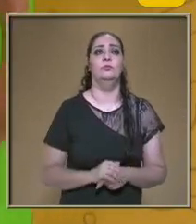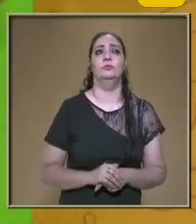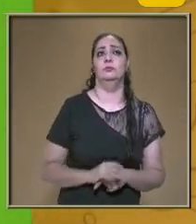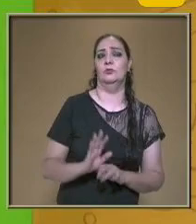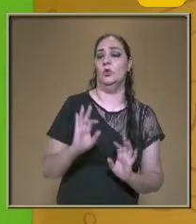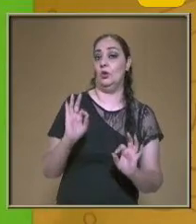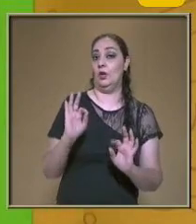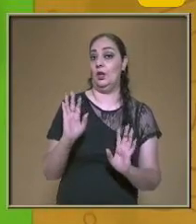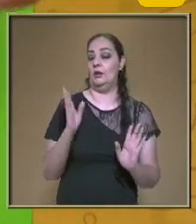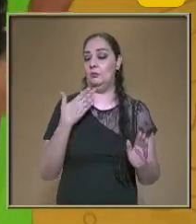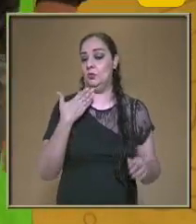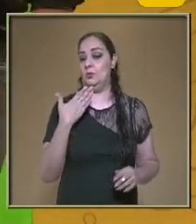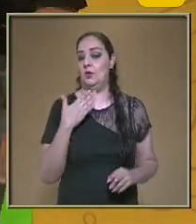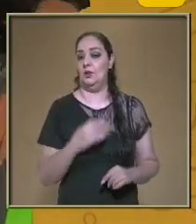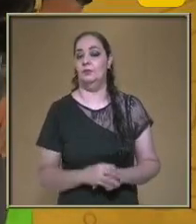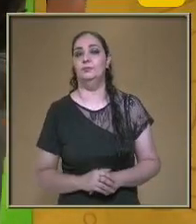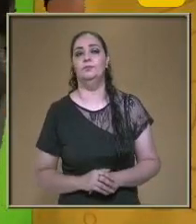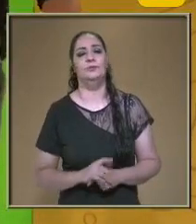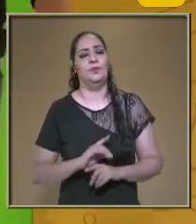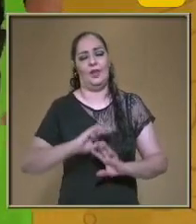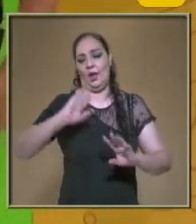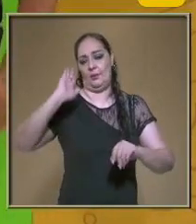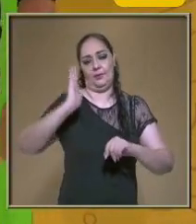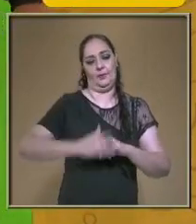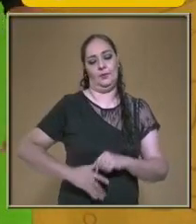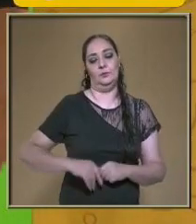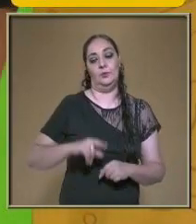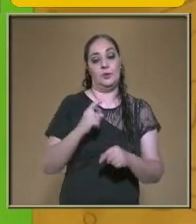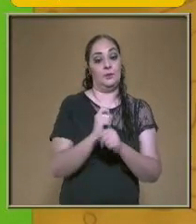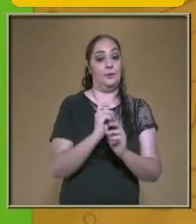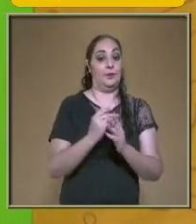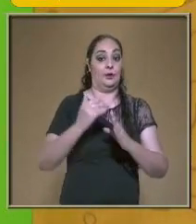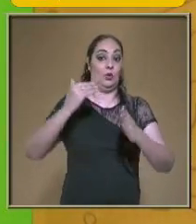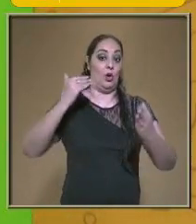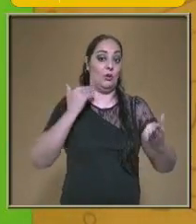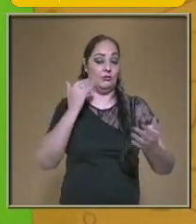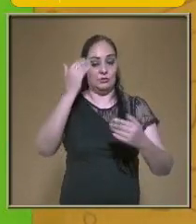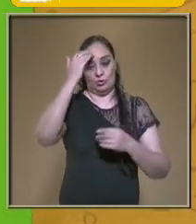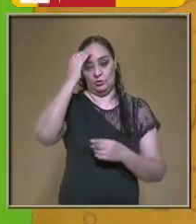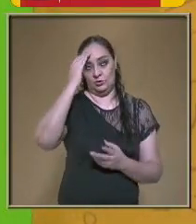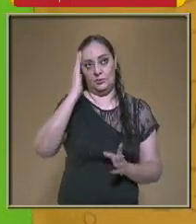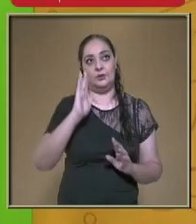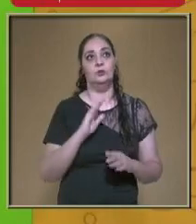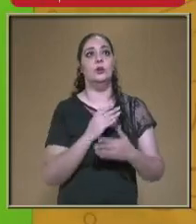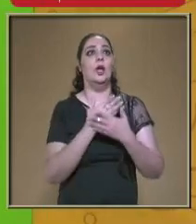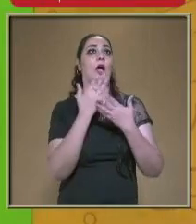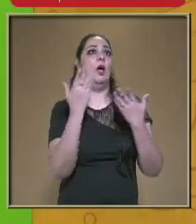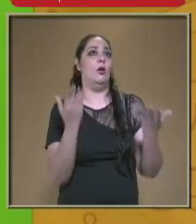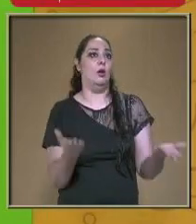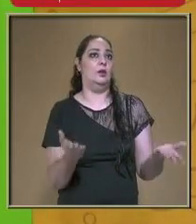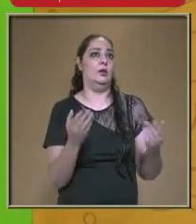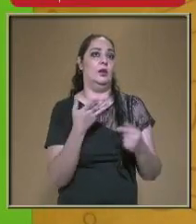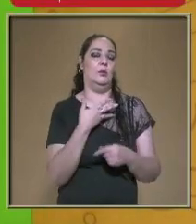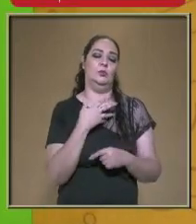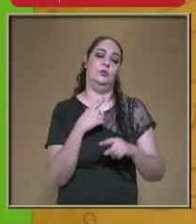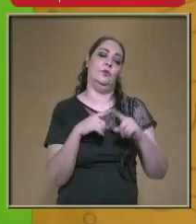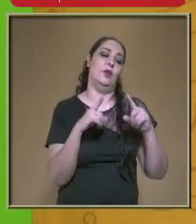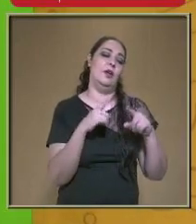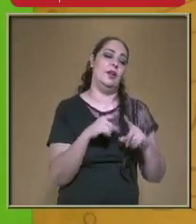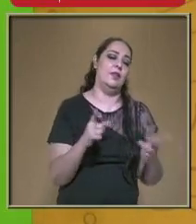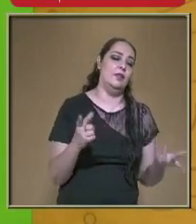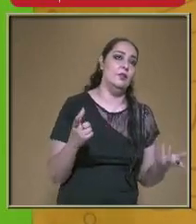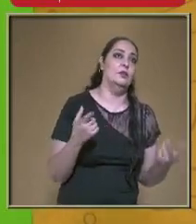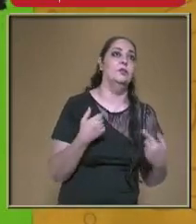done, class, excellent, okay? You finished the previous knowledge. And then we have Tim Marty, then we have Cristiano Ronaldo with the